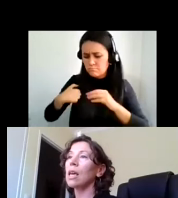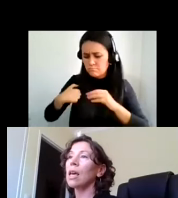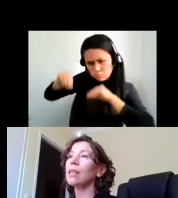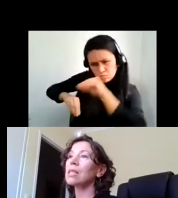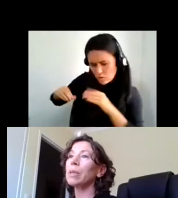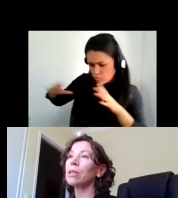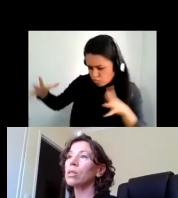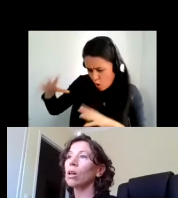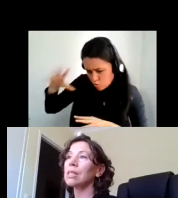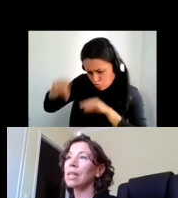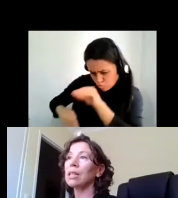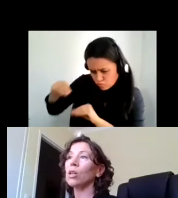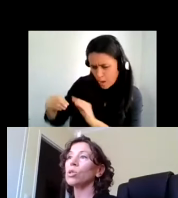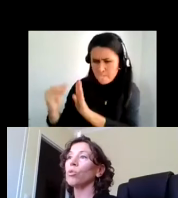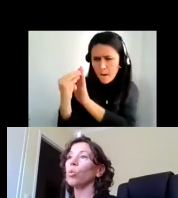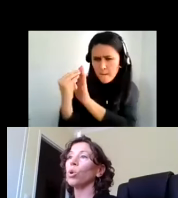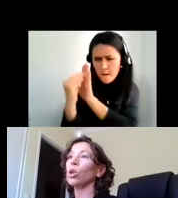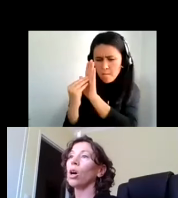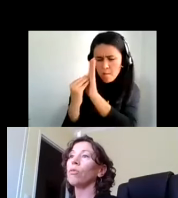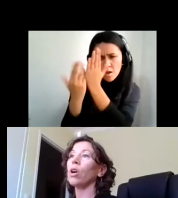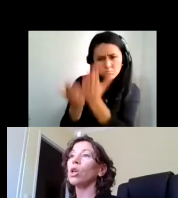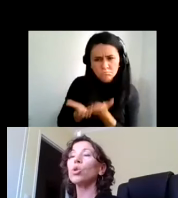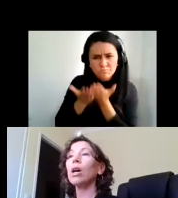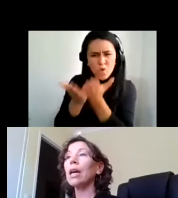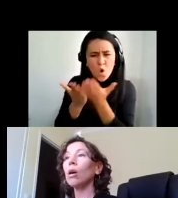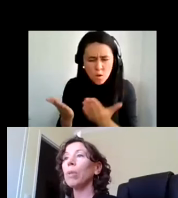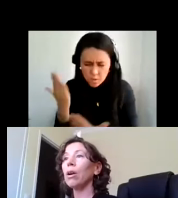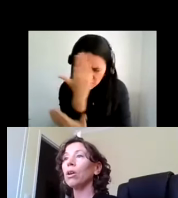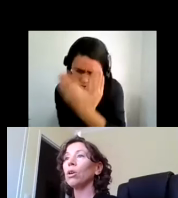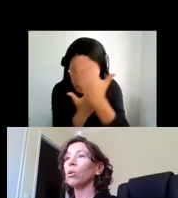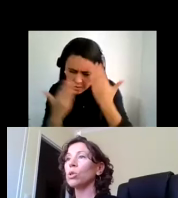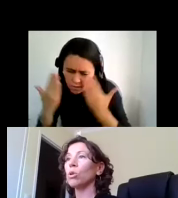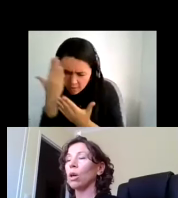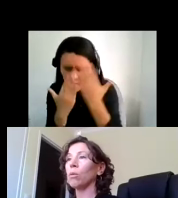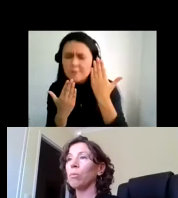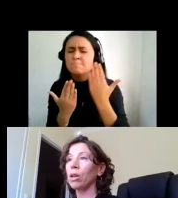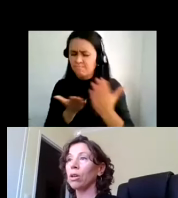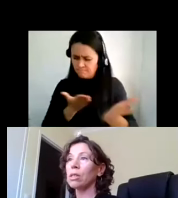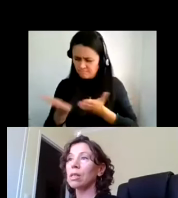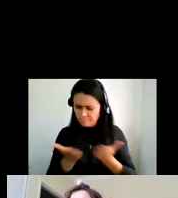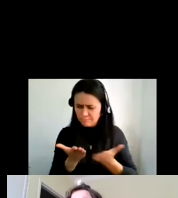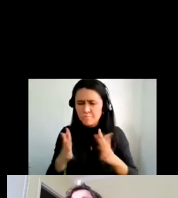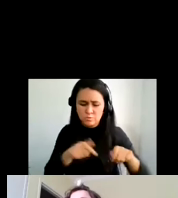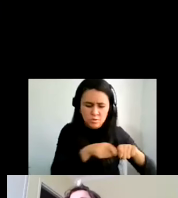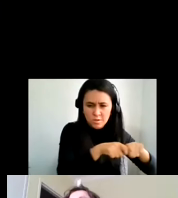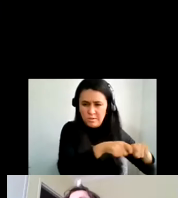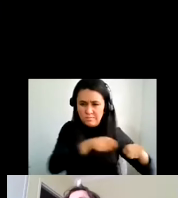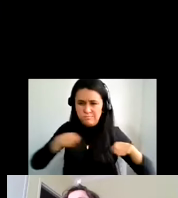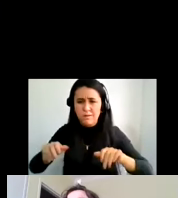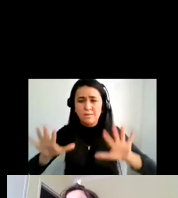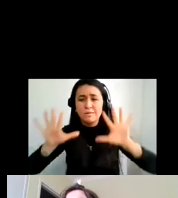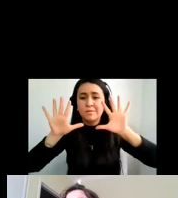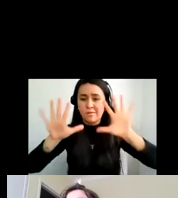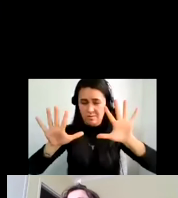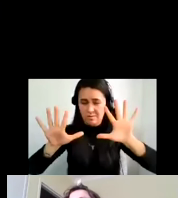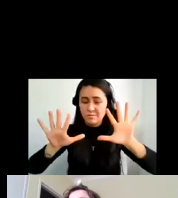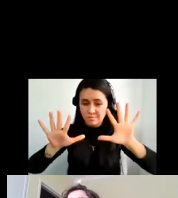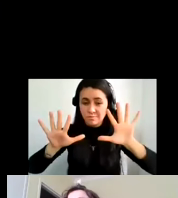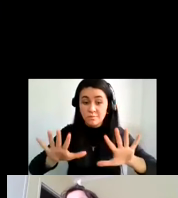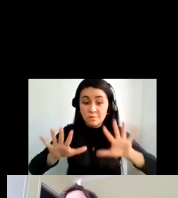services. And this builds on 10 years of work of trying out barrier assessment methods in different